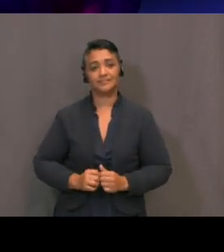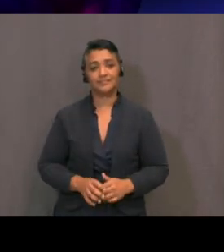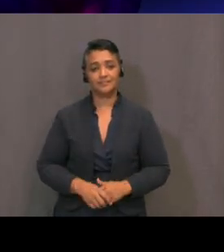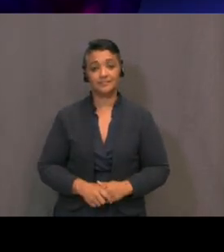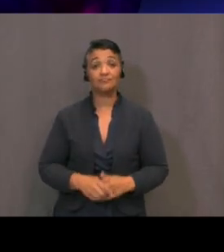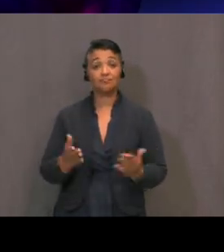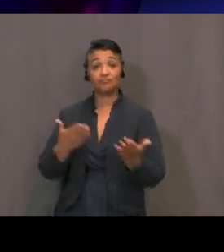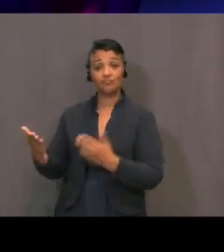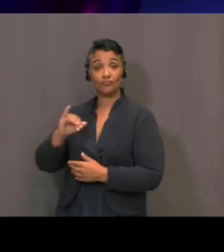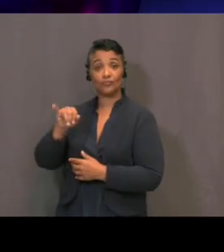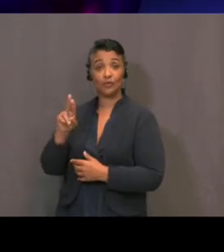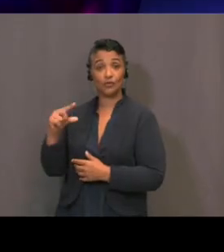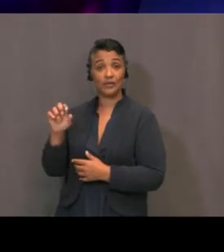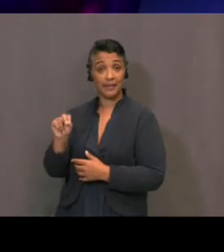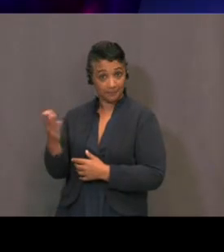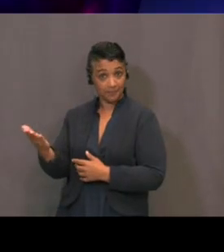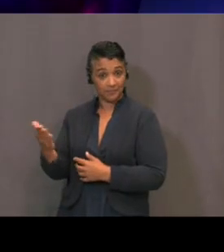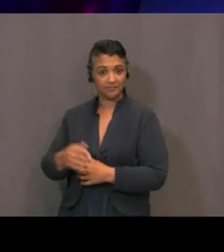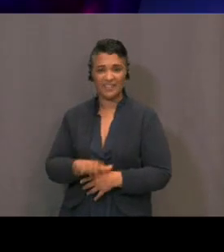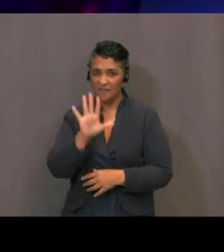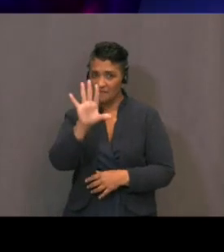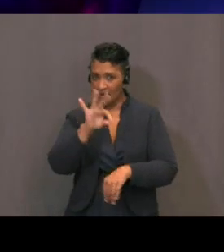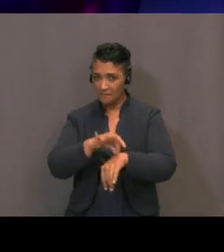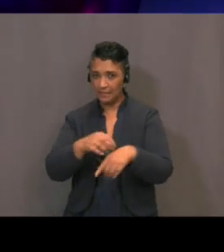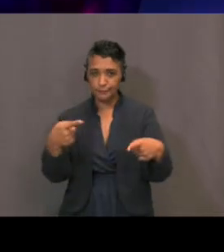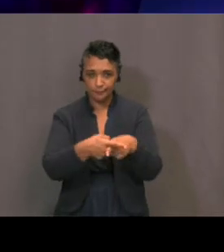Jürgen, over to you. 5 minutes.